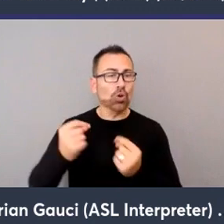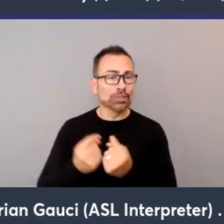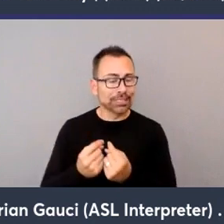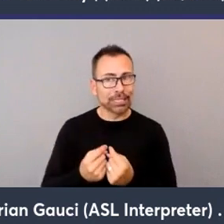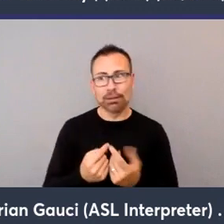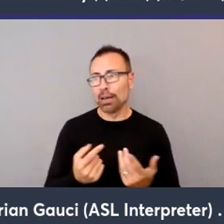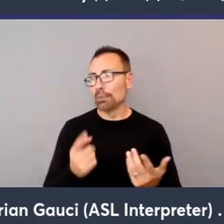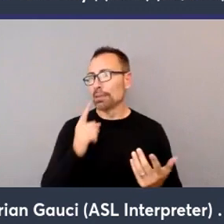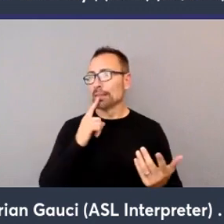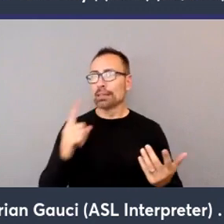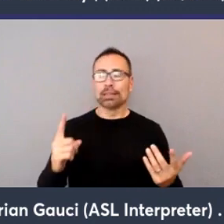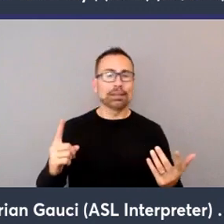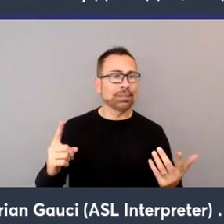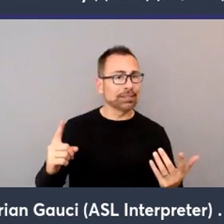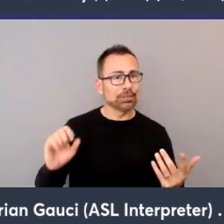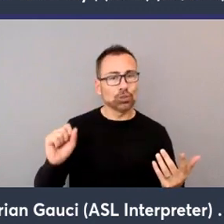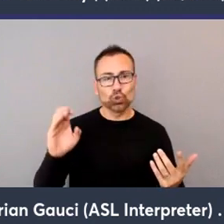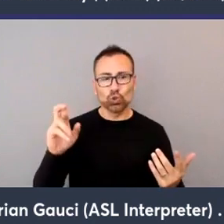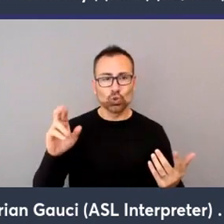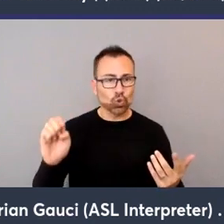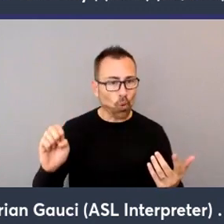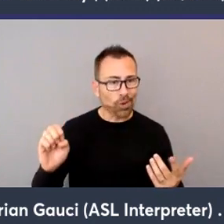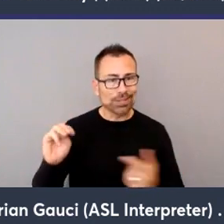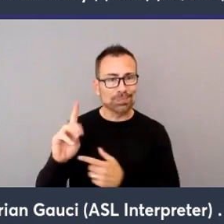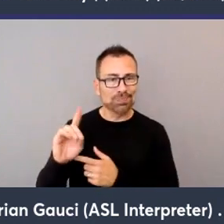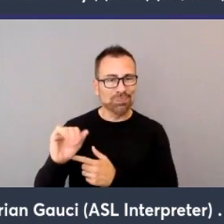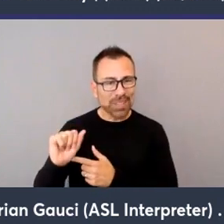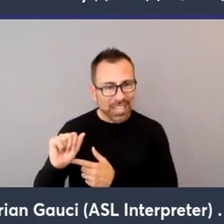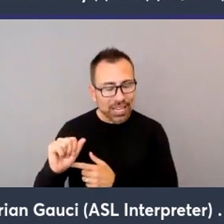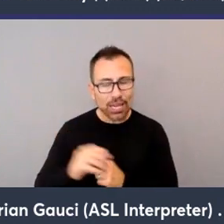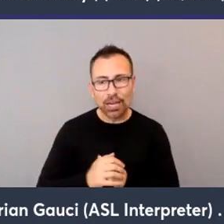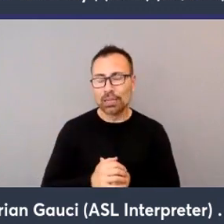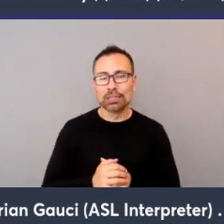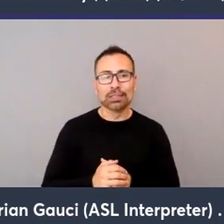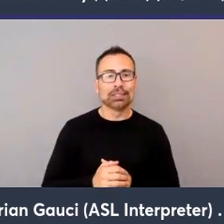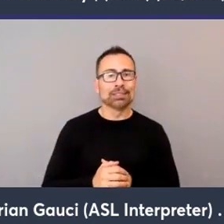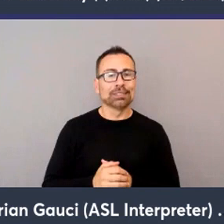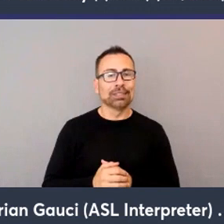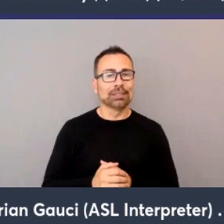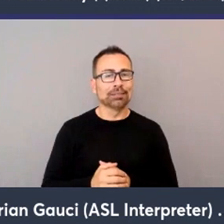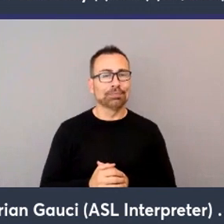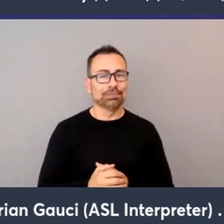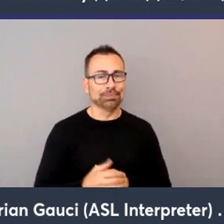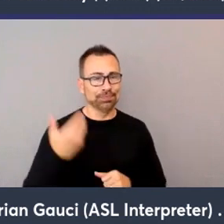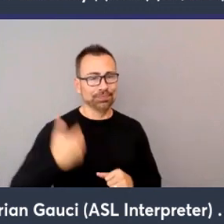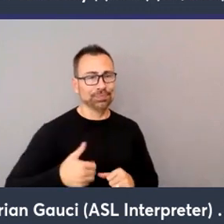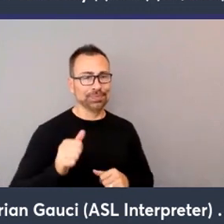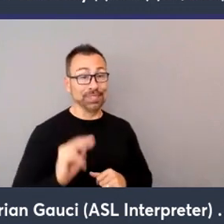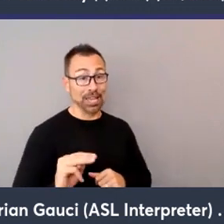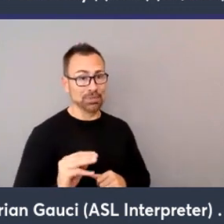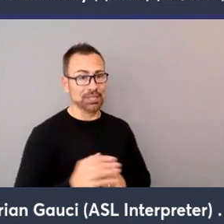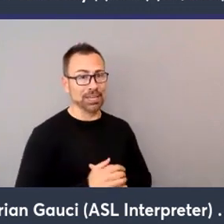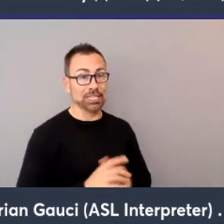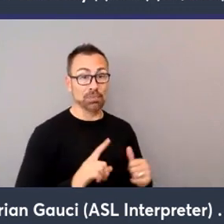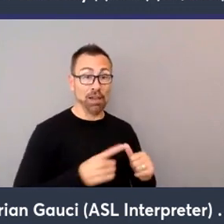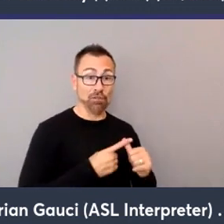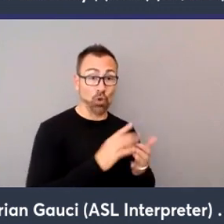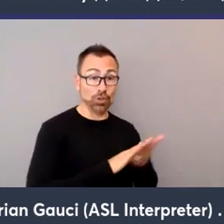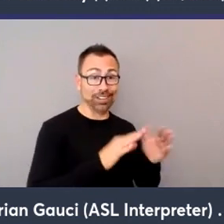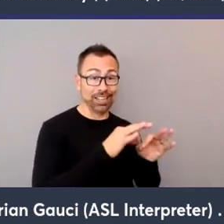social media, health, you name it, right? I have a background. My first college degree is